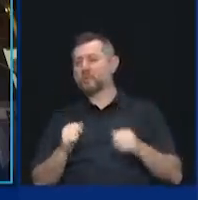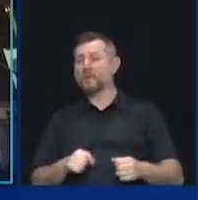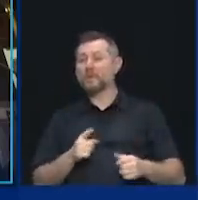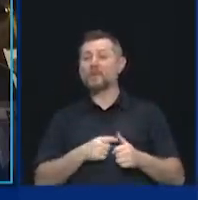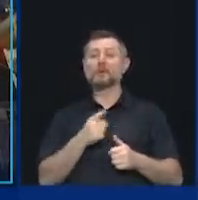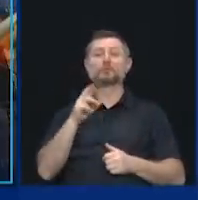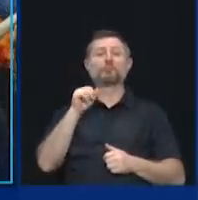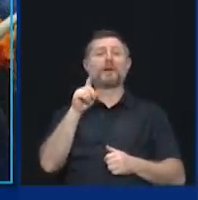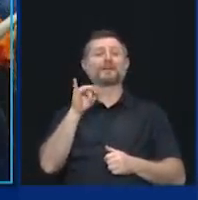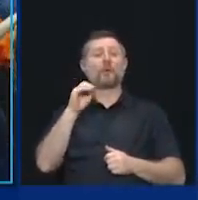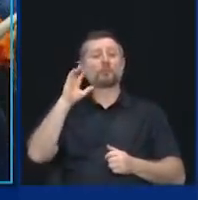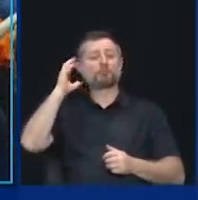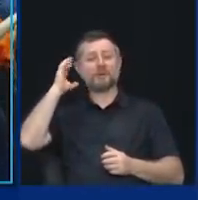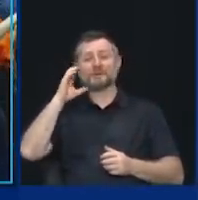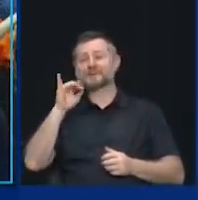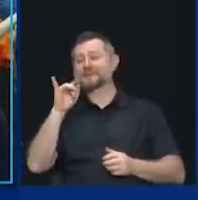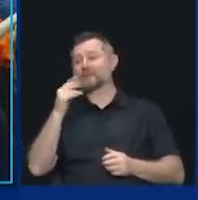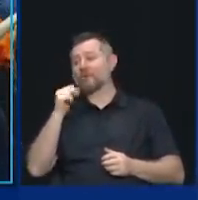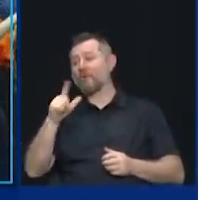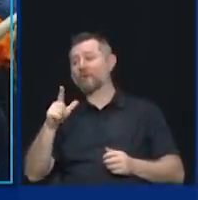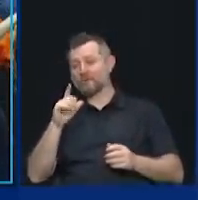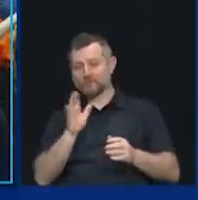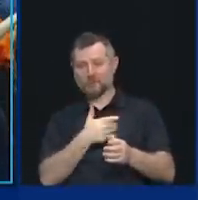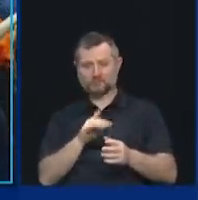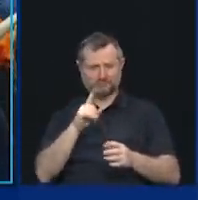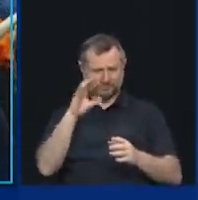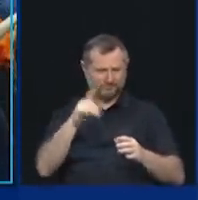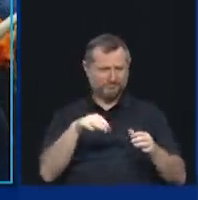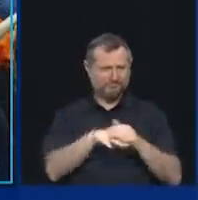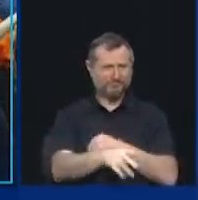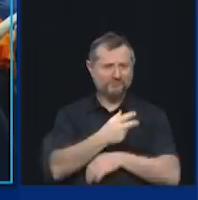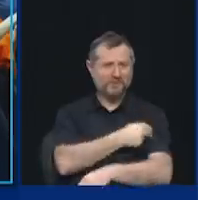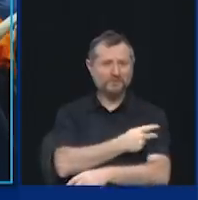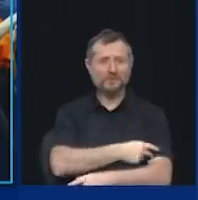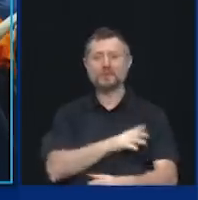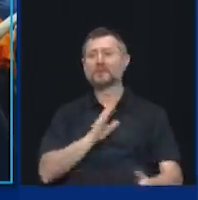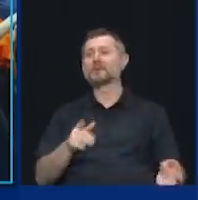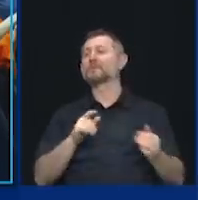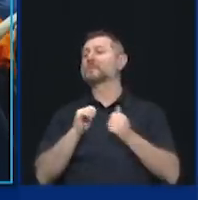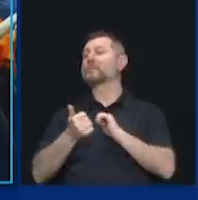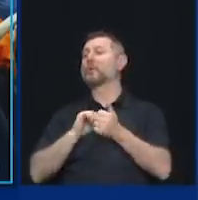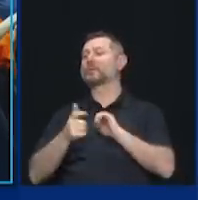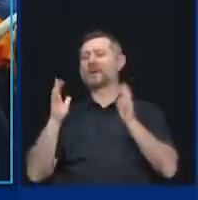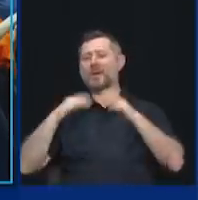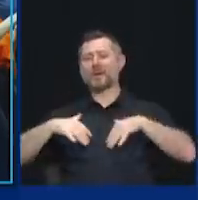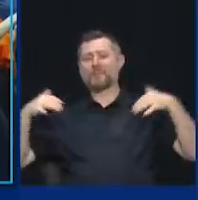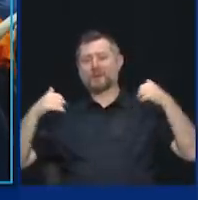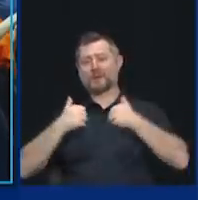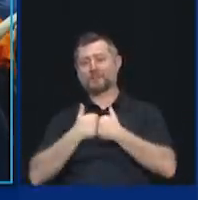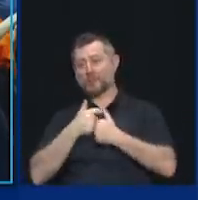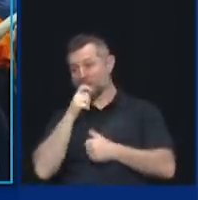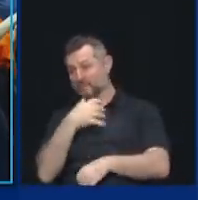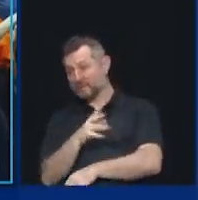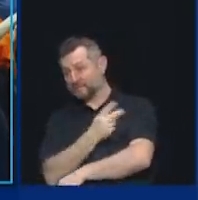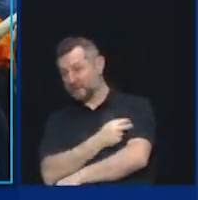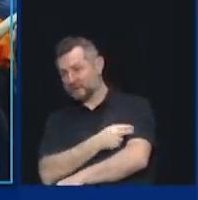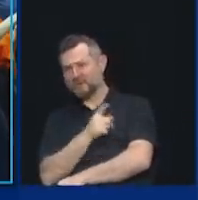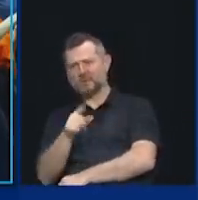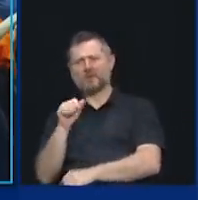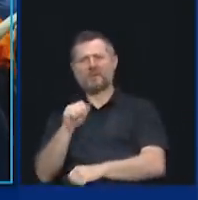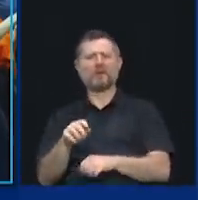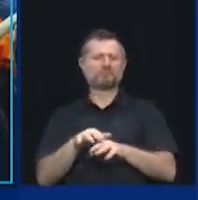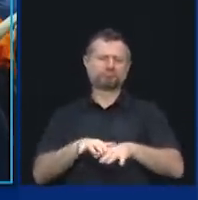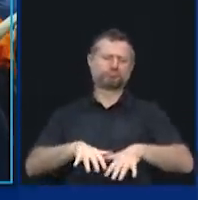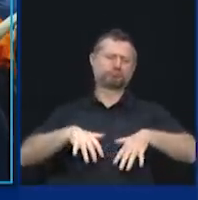vaccinated. Sports teams are increasing the number of seats that they're going to have for